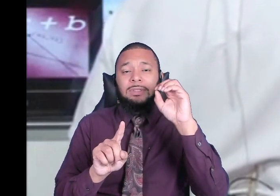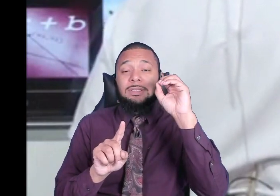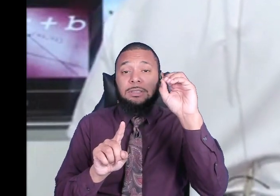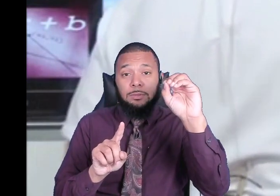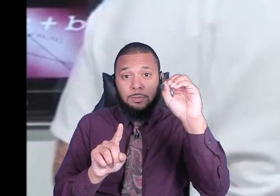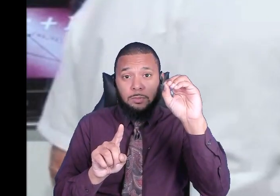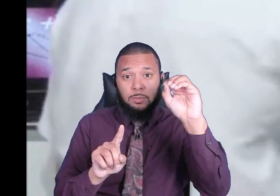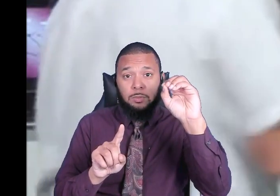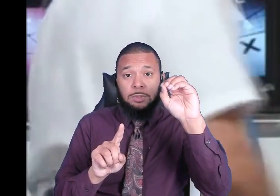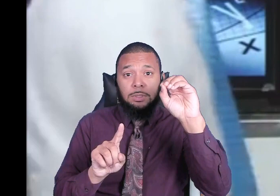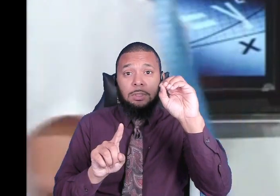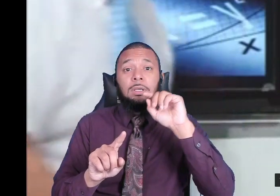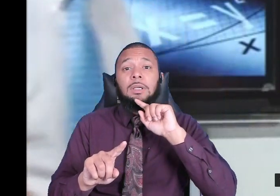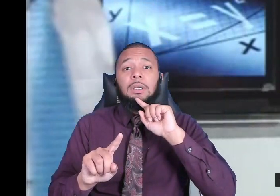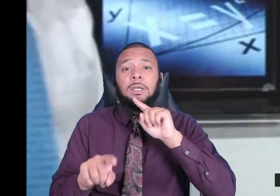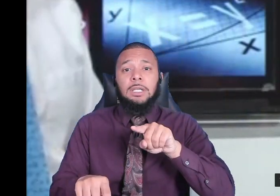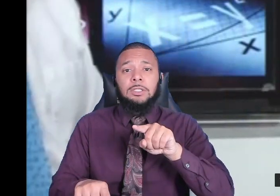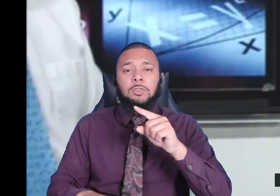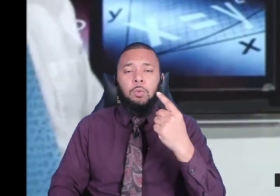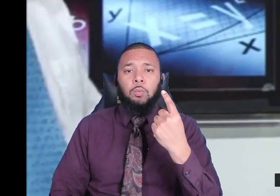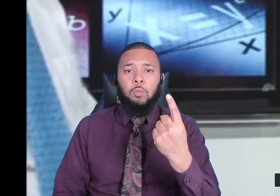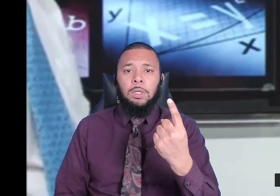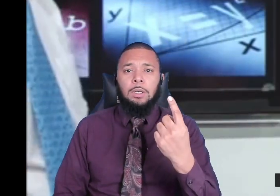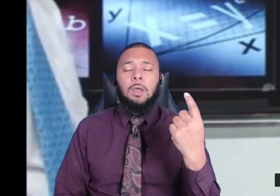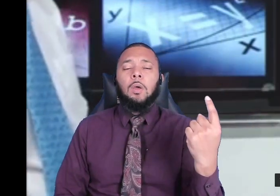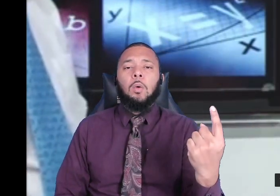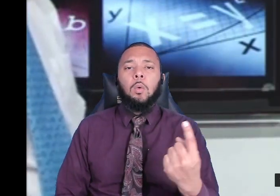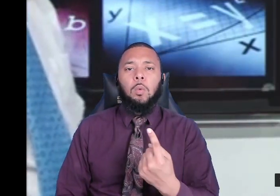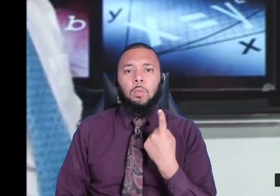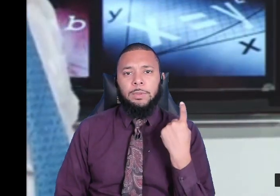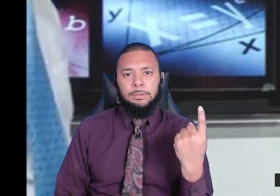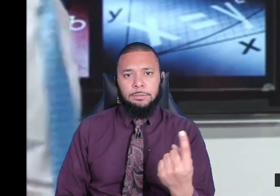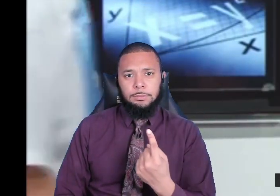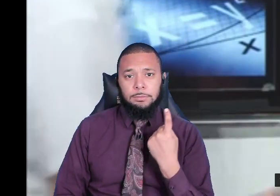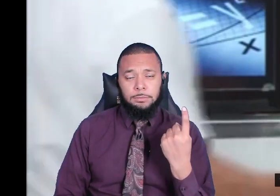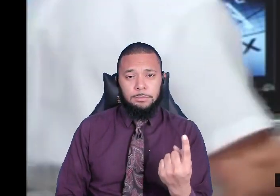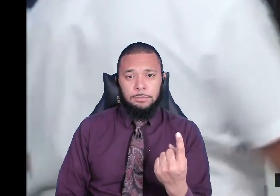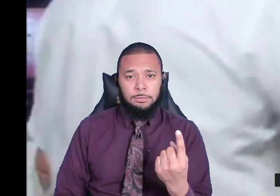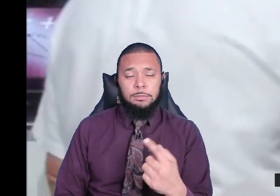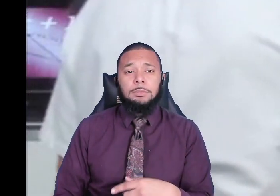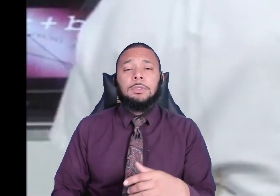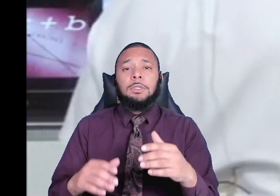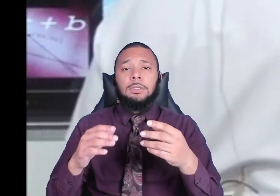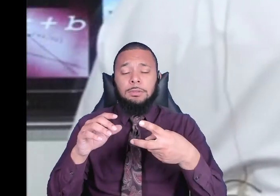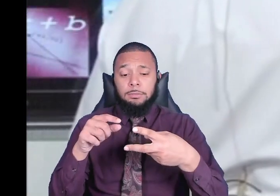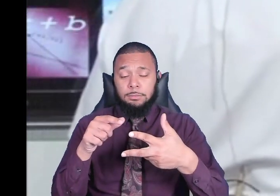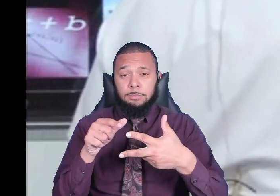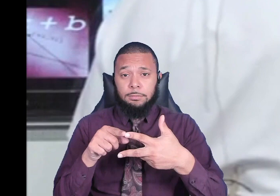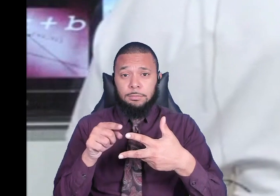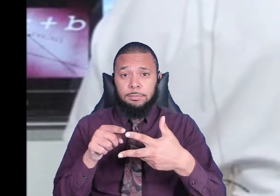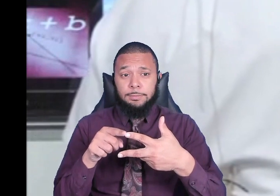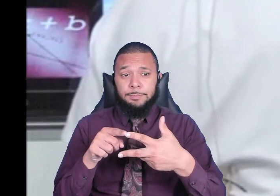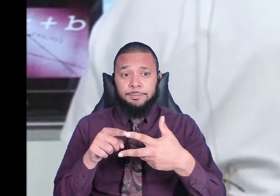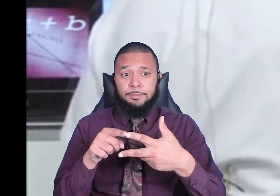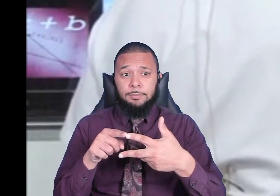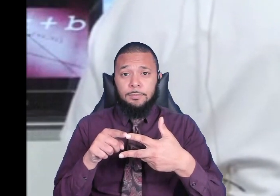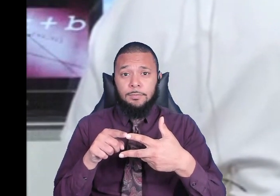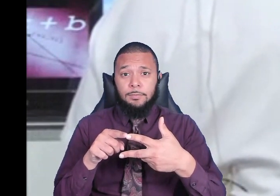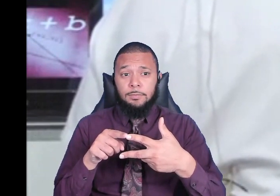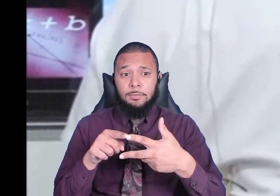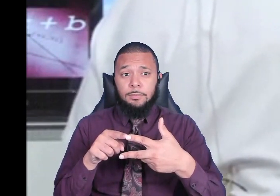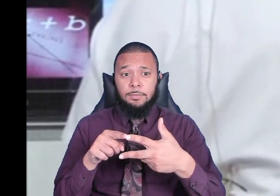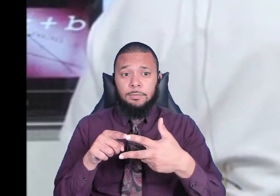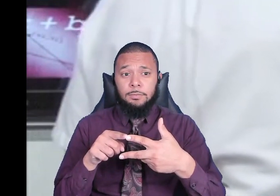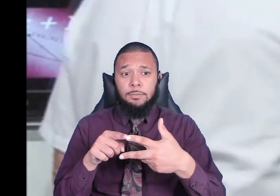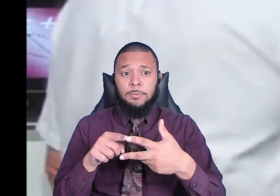power is always 1. Okay? And the second statement is if you have a